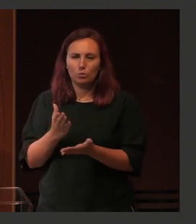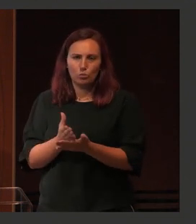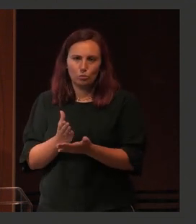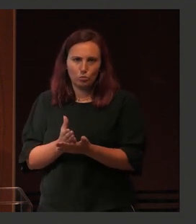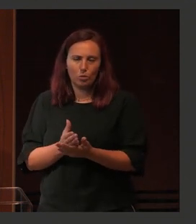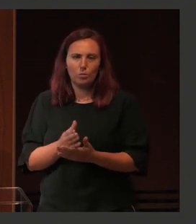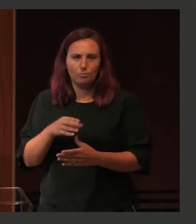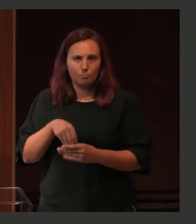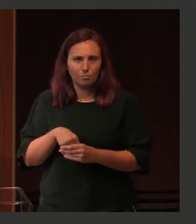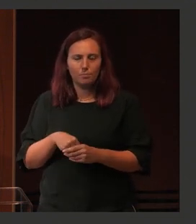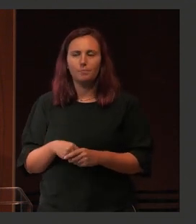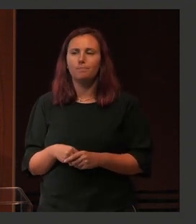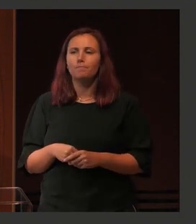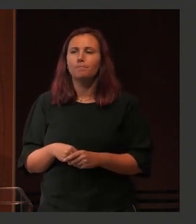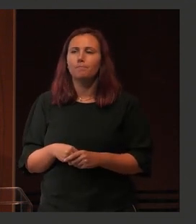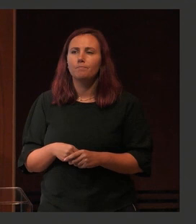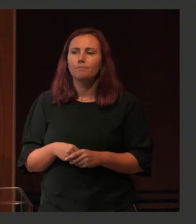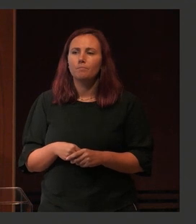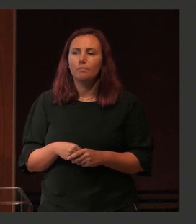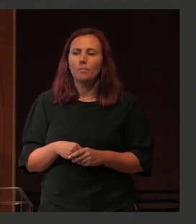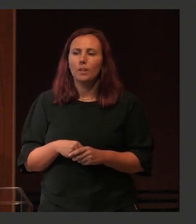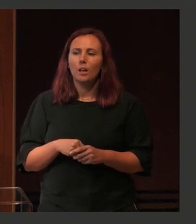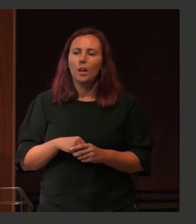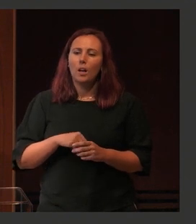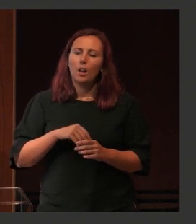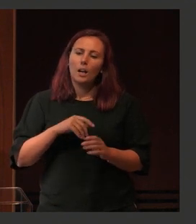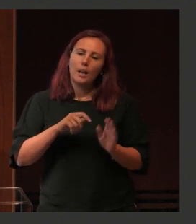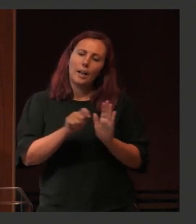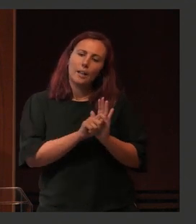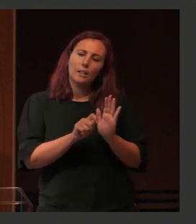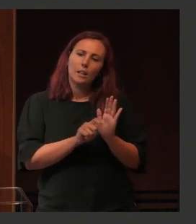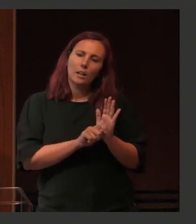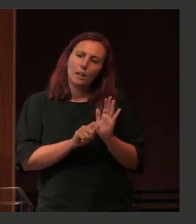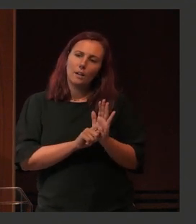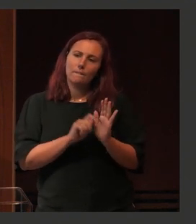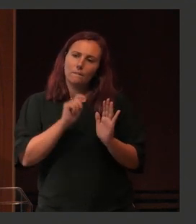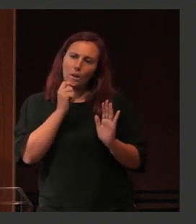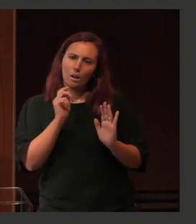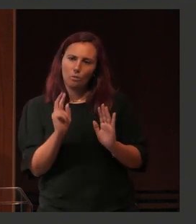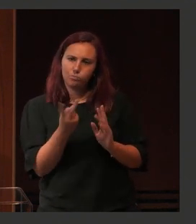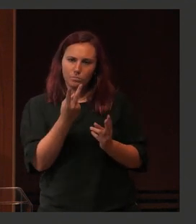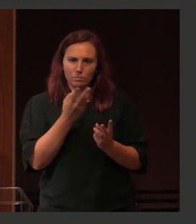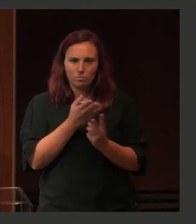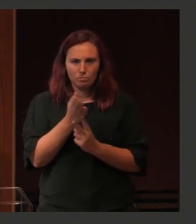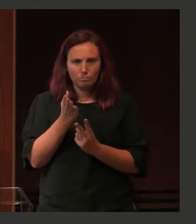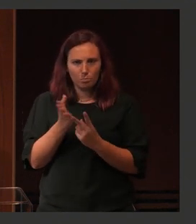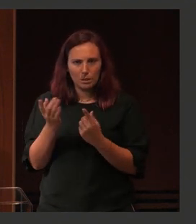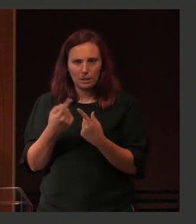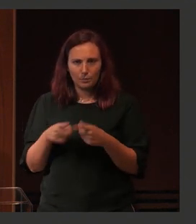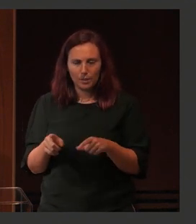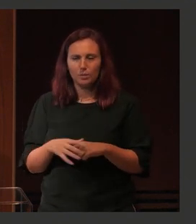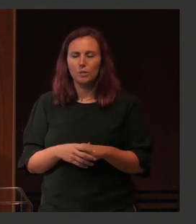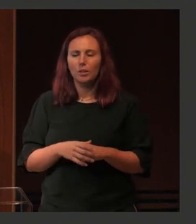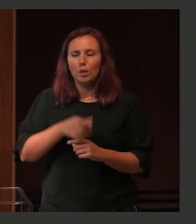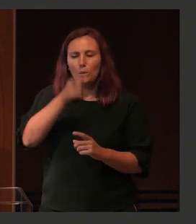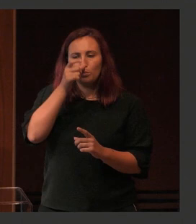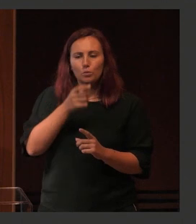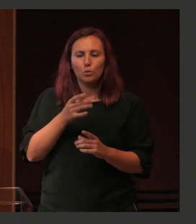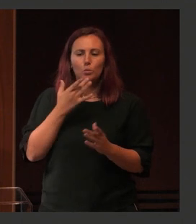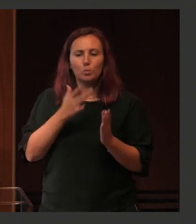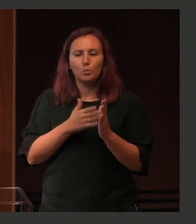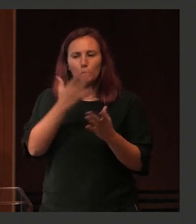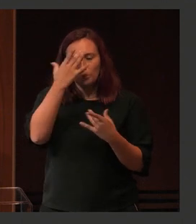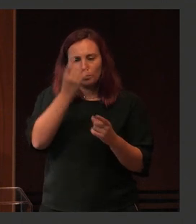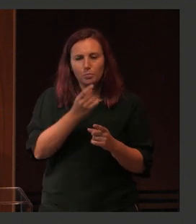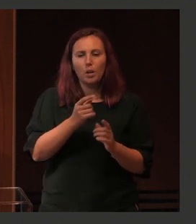different codes of ethics. The school librarians, the teacher librarians, address the code of ethics for